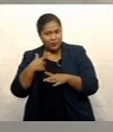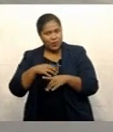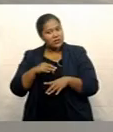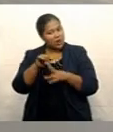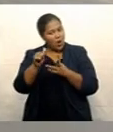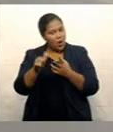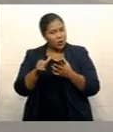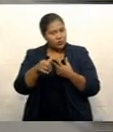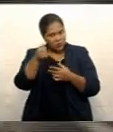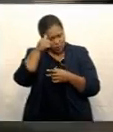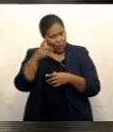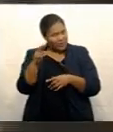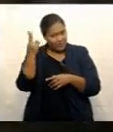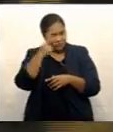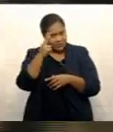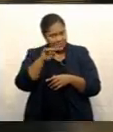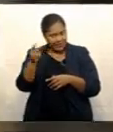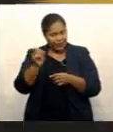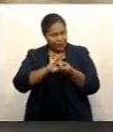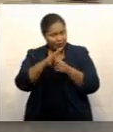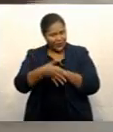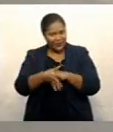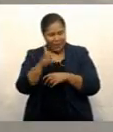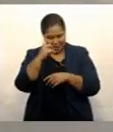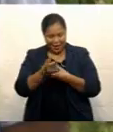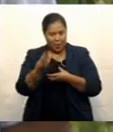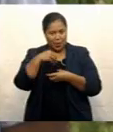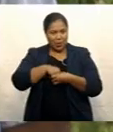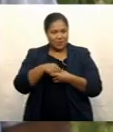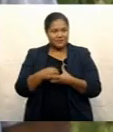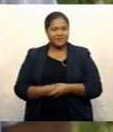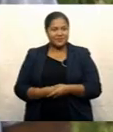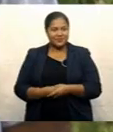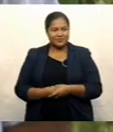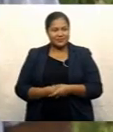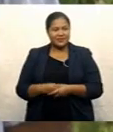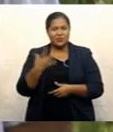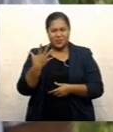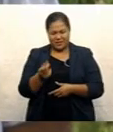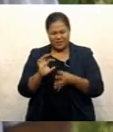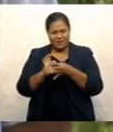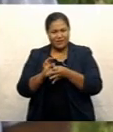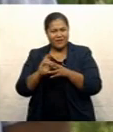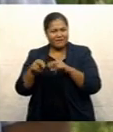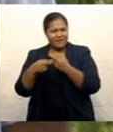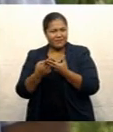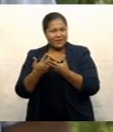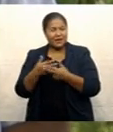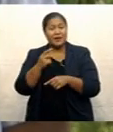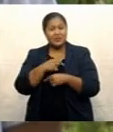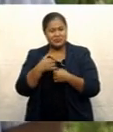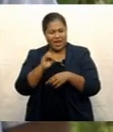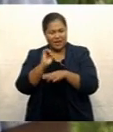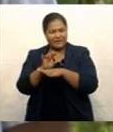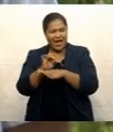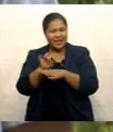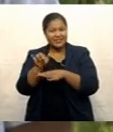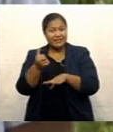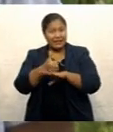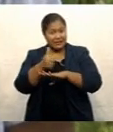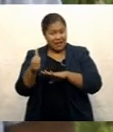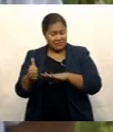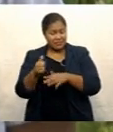also exposed to coronavirus. Onus is on the family, as been advised by the government of the